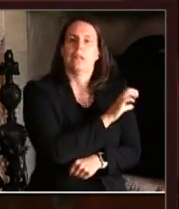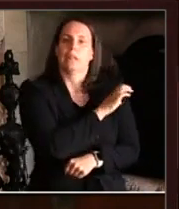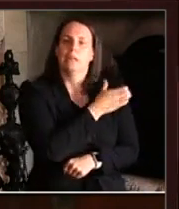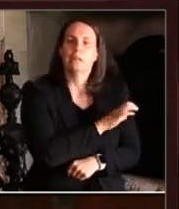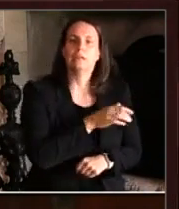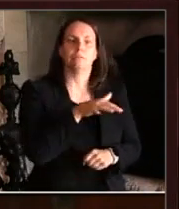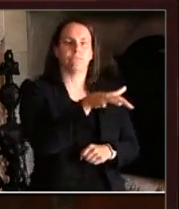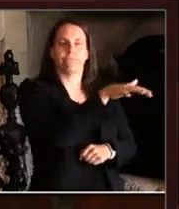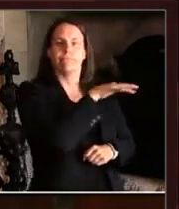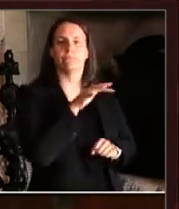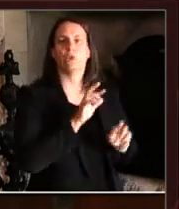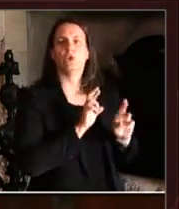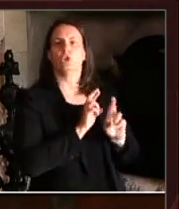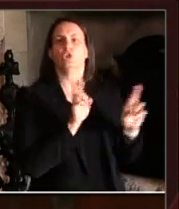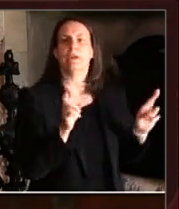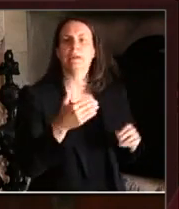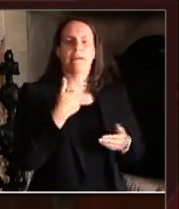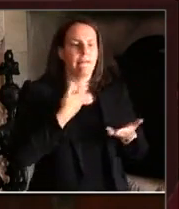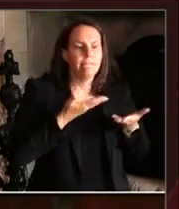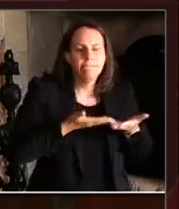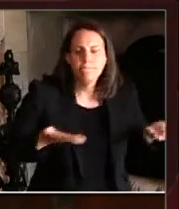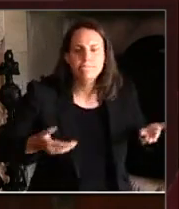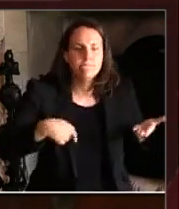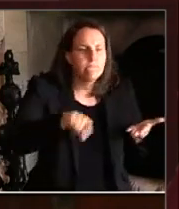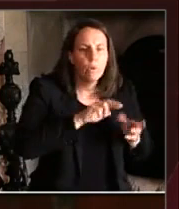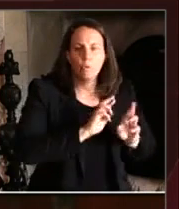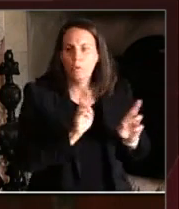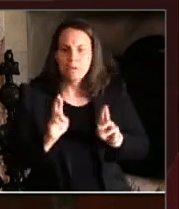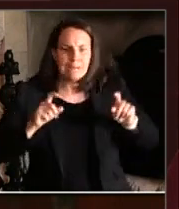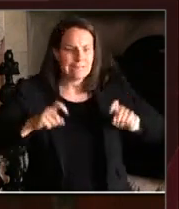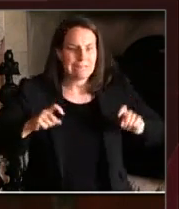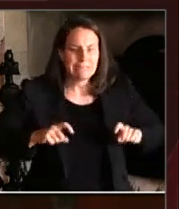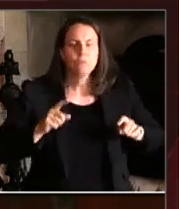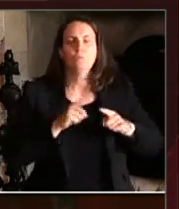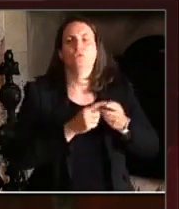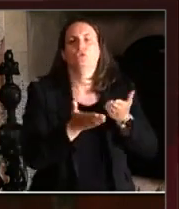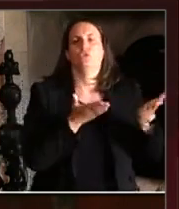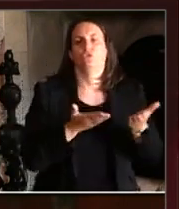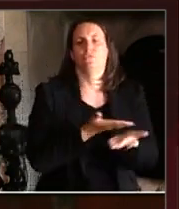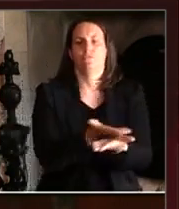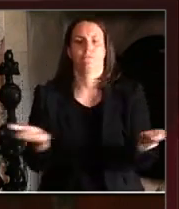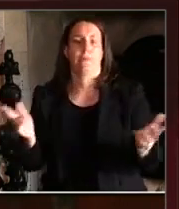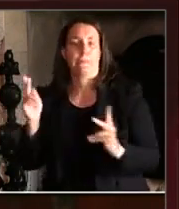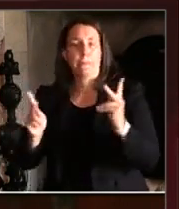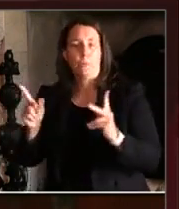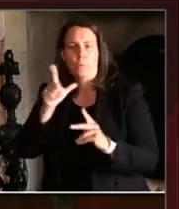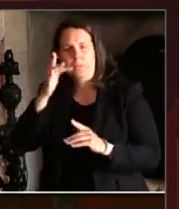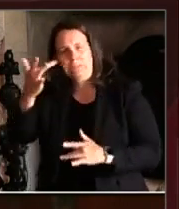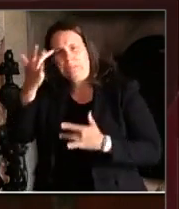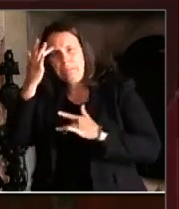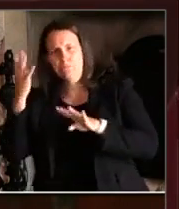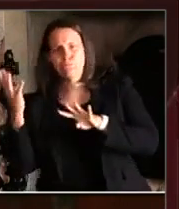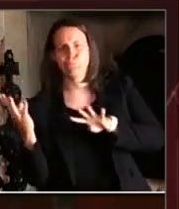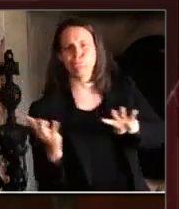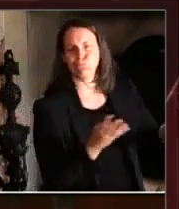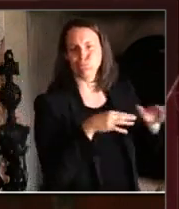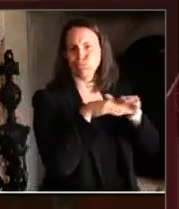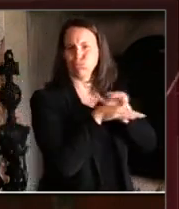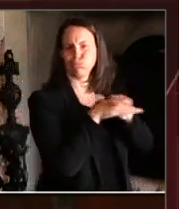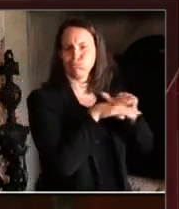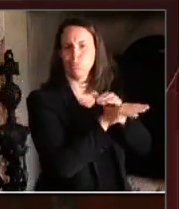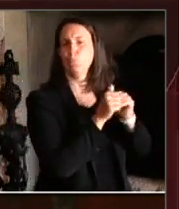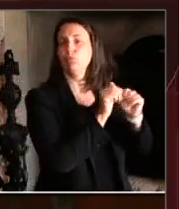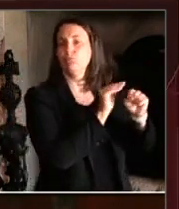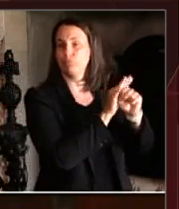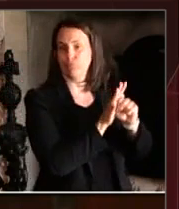resources, beds, ventilators, and other supplies they need to tackle COVID-19, and to ensure they were well